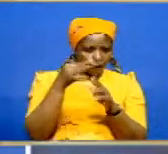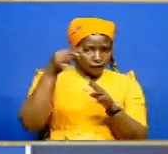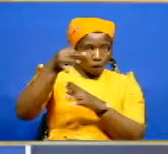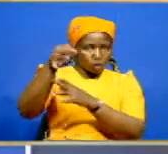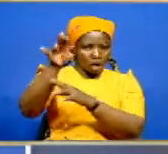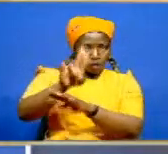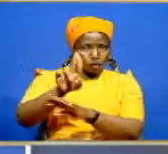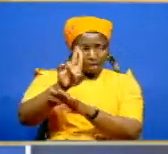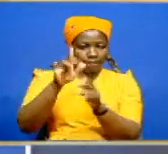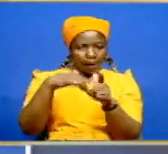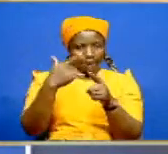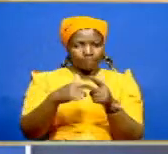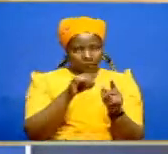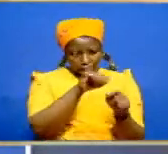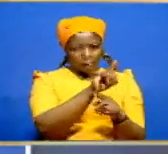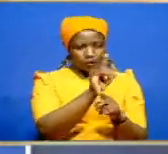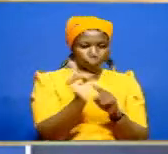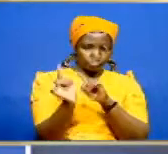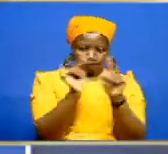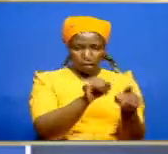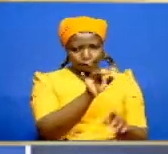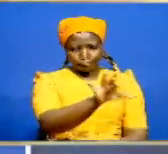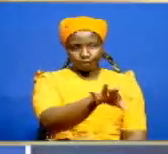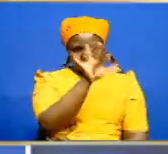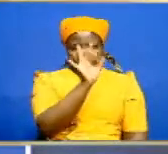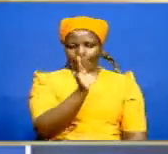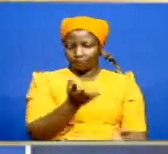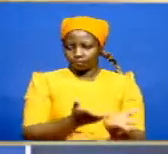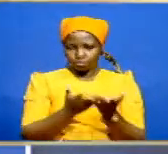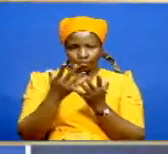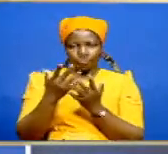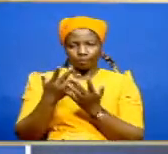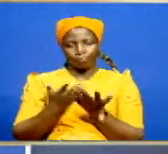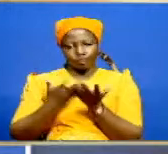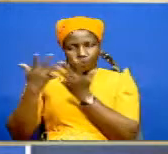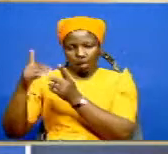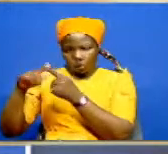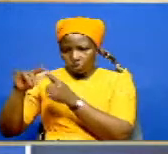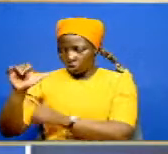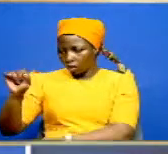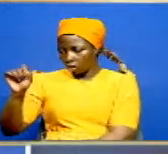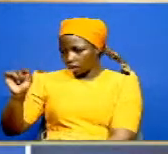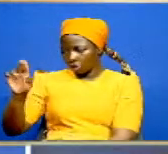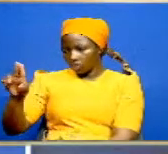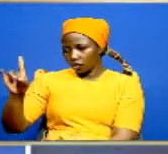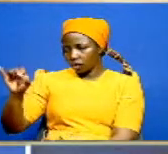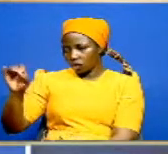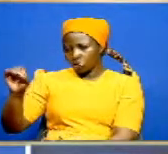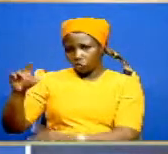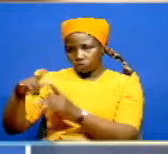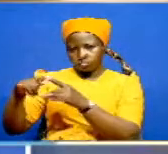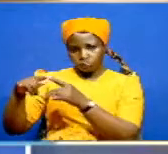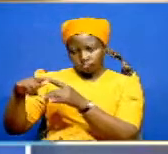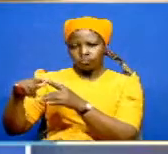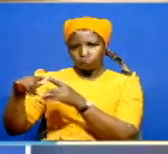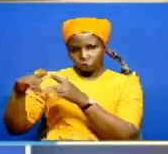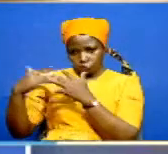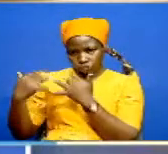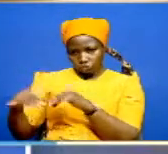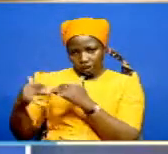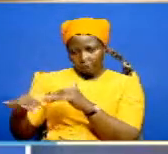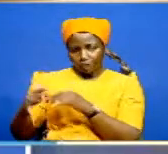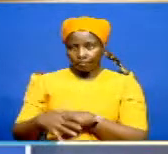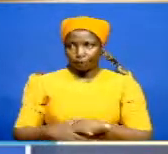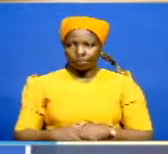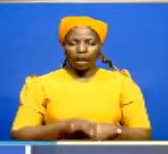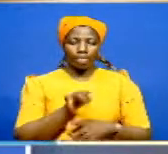use. They used to come for it, then they go with it to the studios to play. The audio